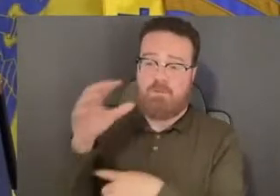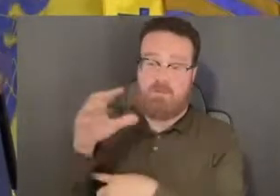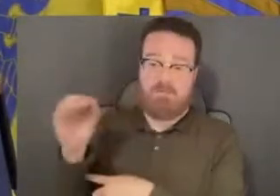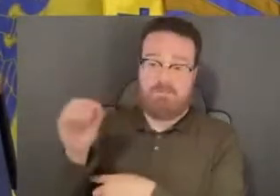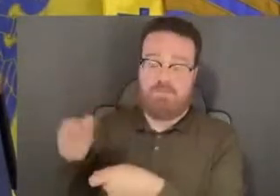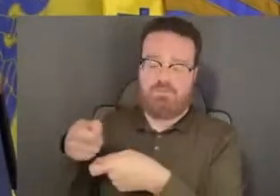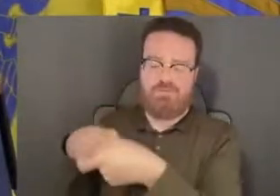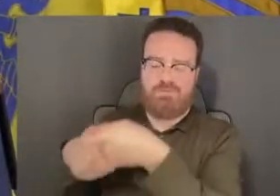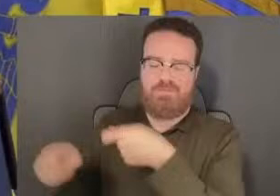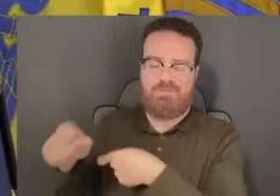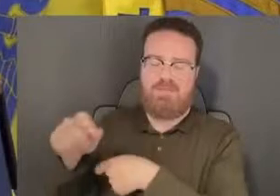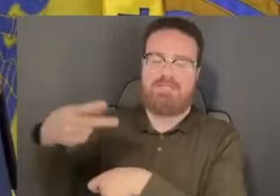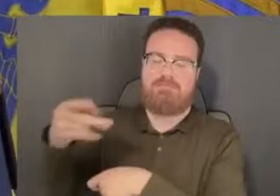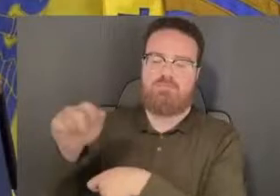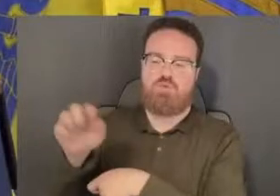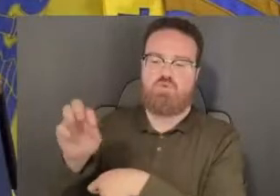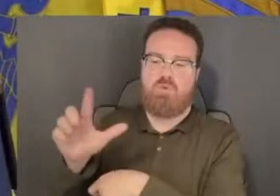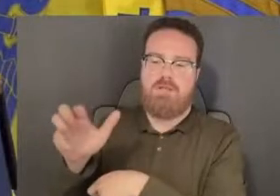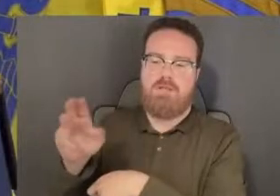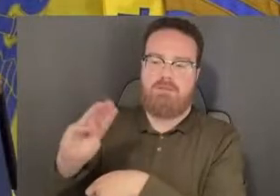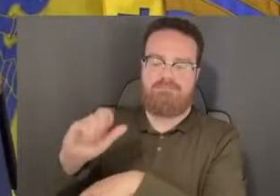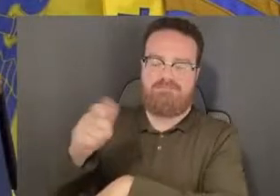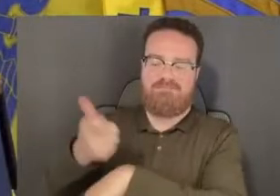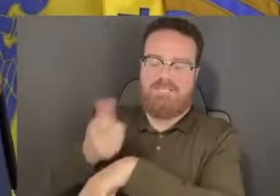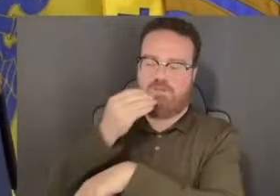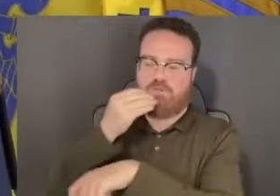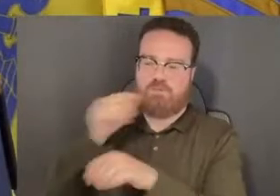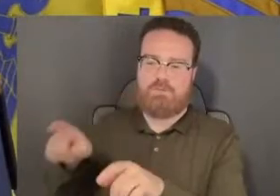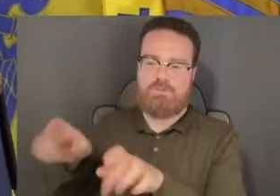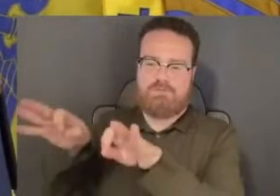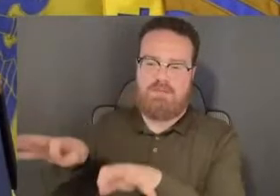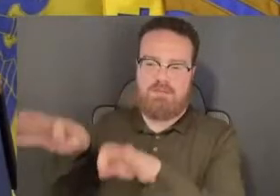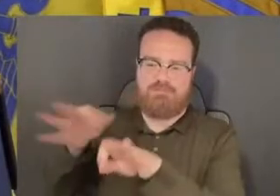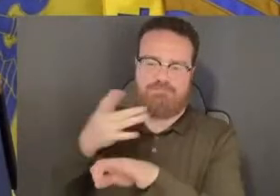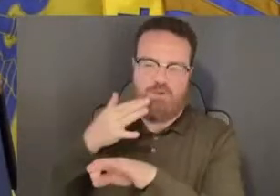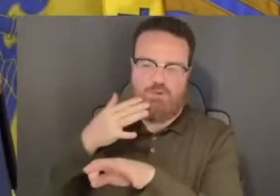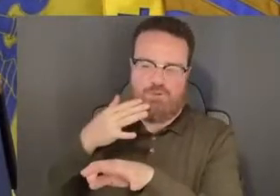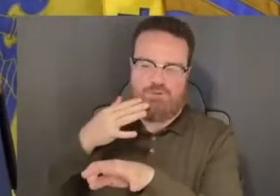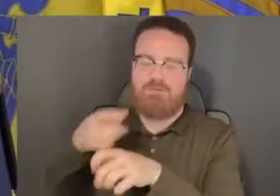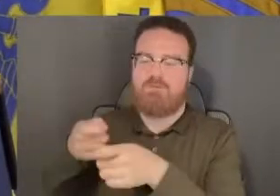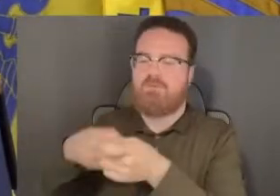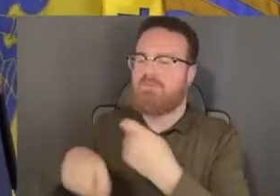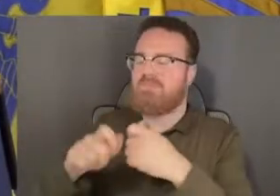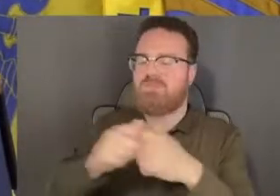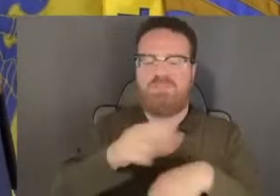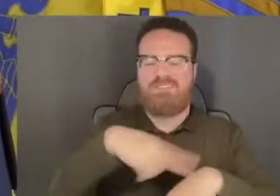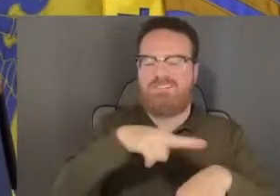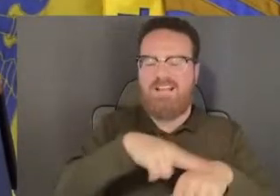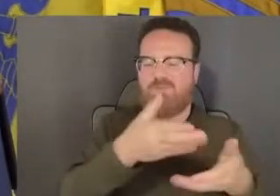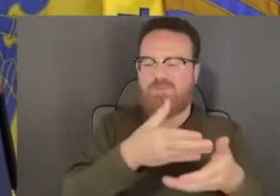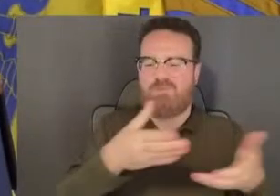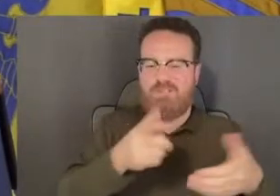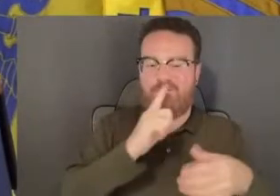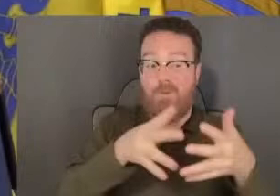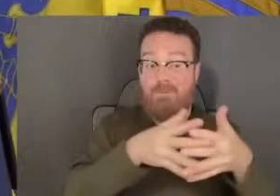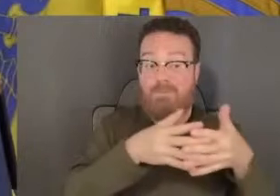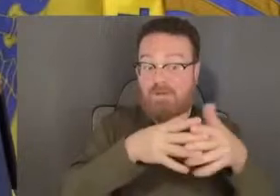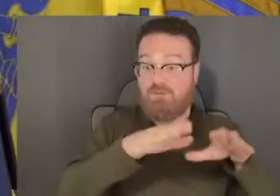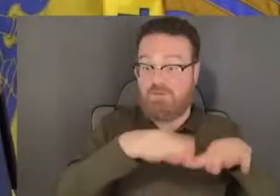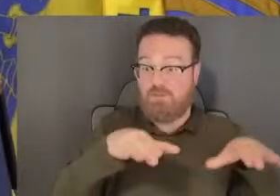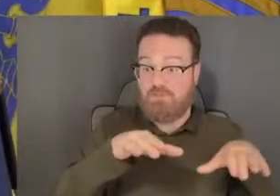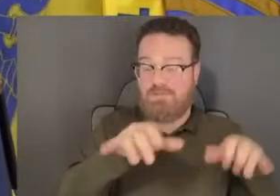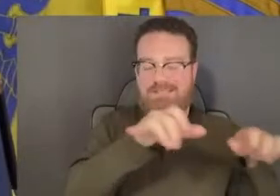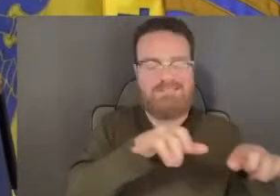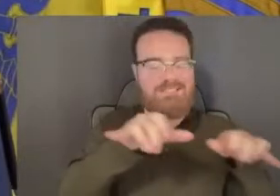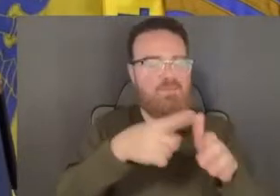natural ingredients for American children, just as they already do for children in other